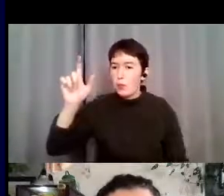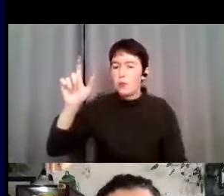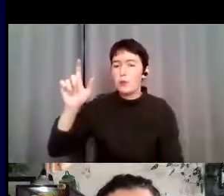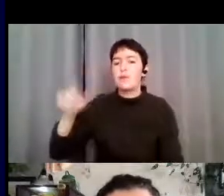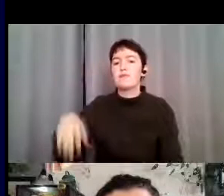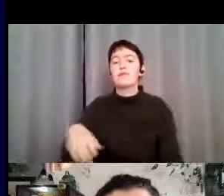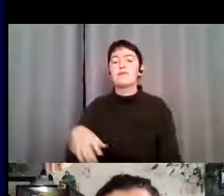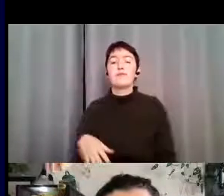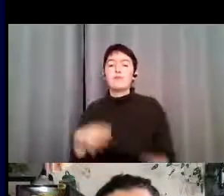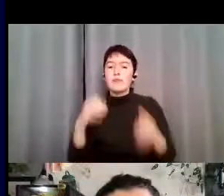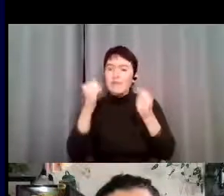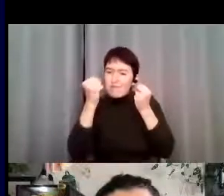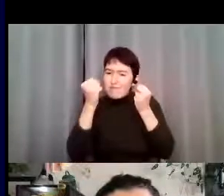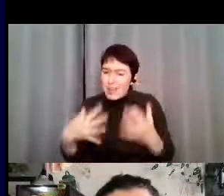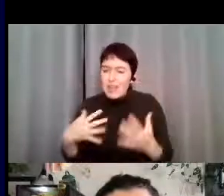of years later,